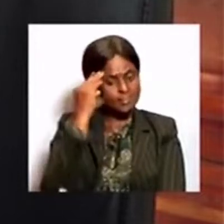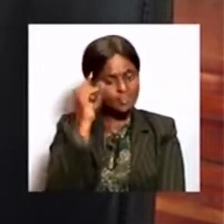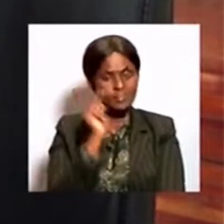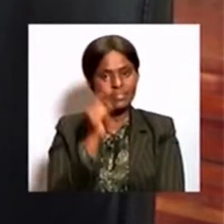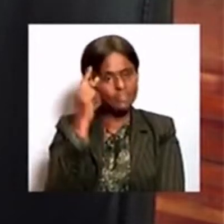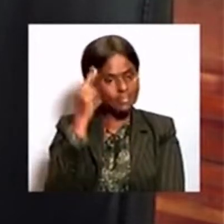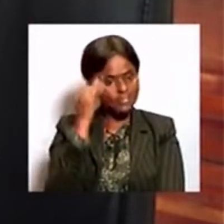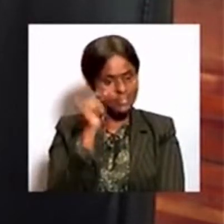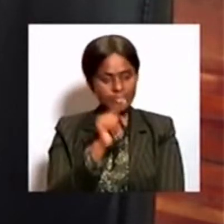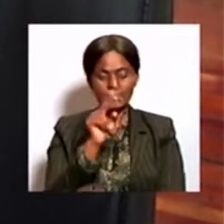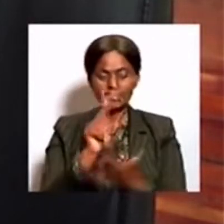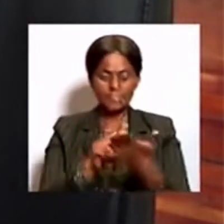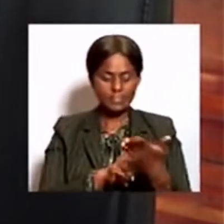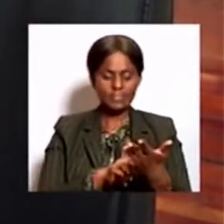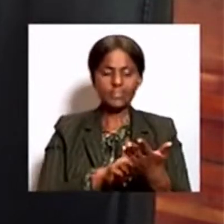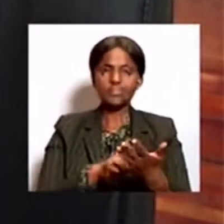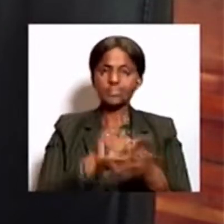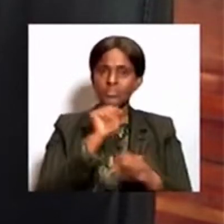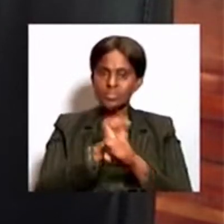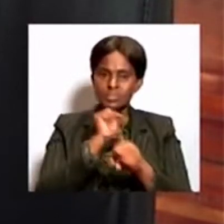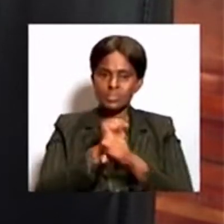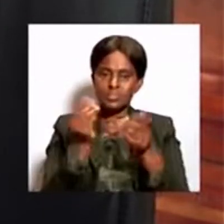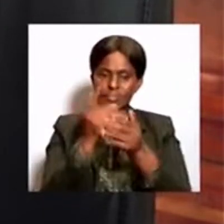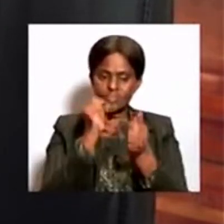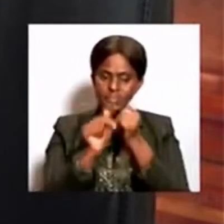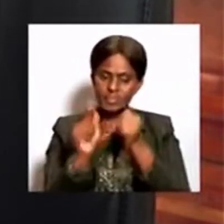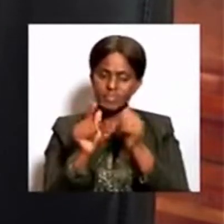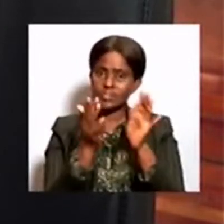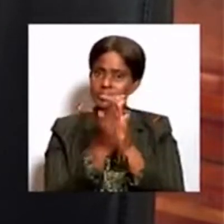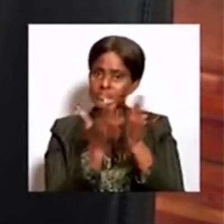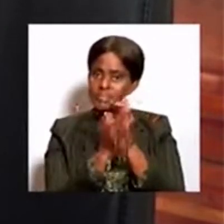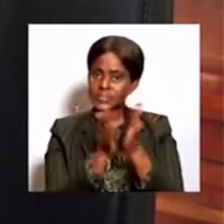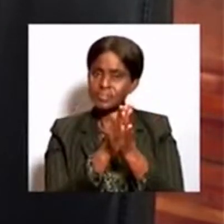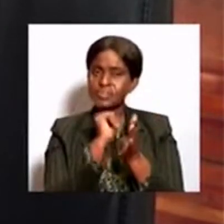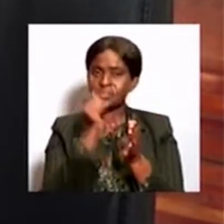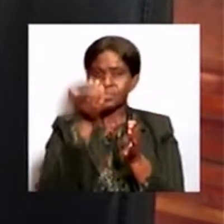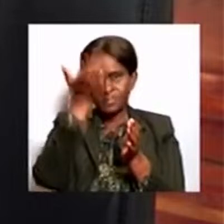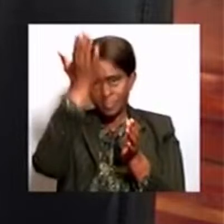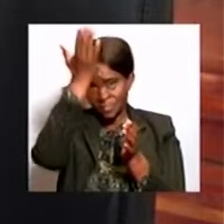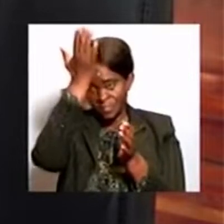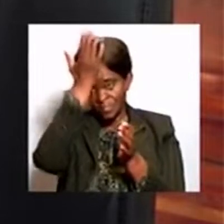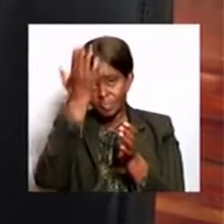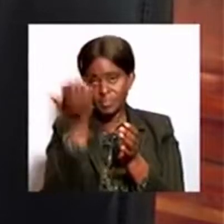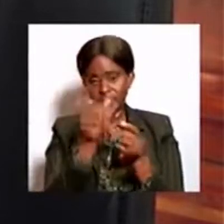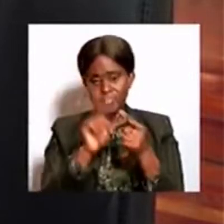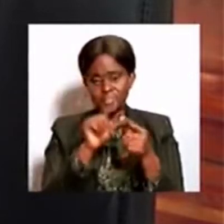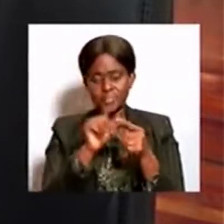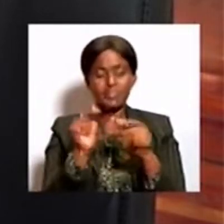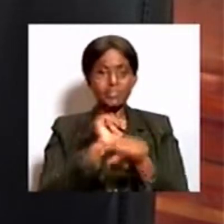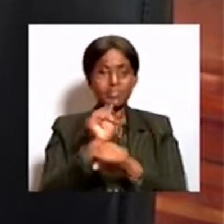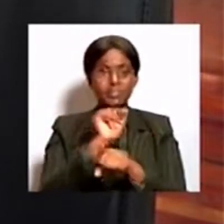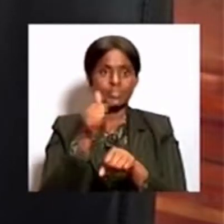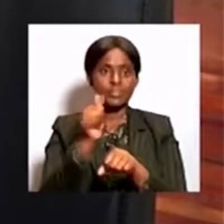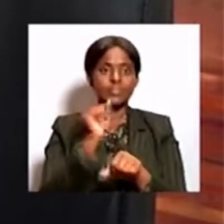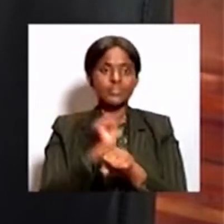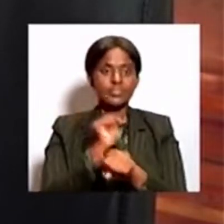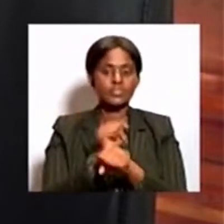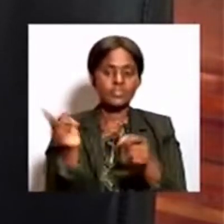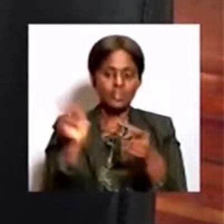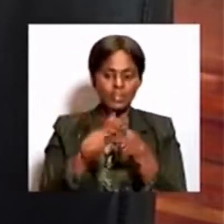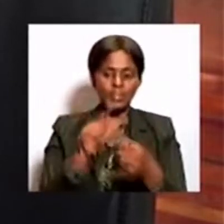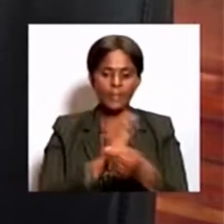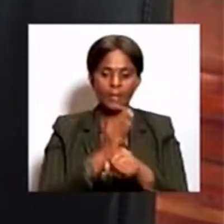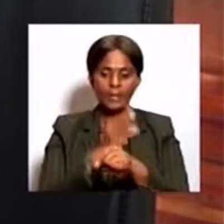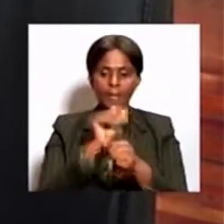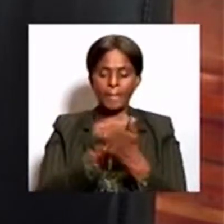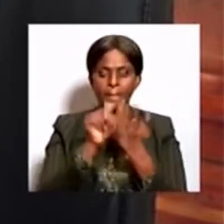for recording that it was not running was because the logbook was not updated. However, this vehicle was running until after